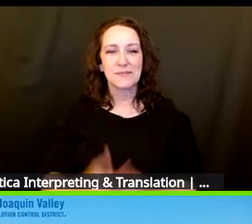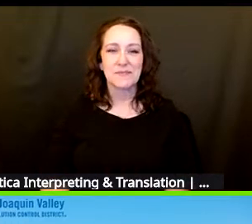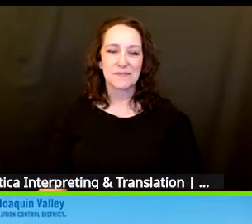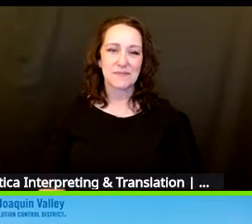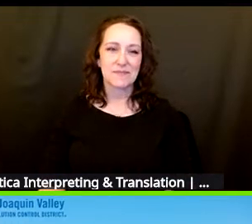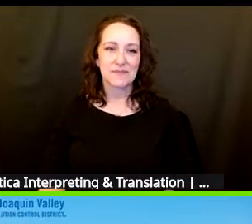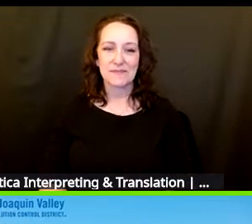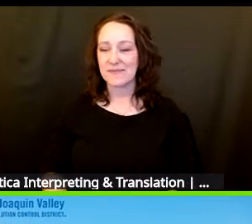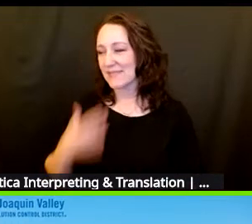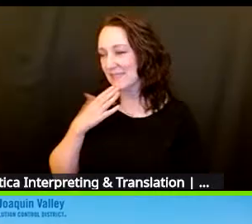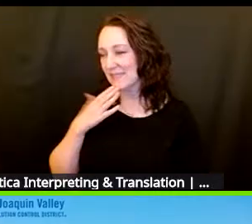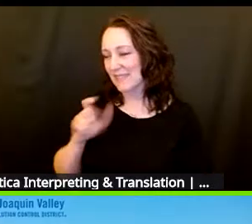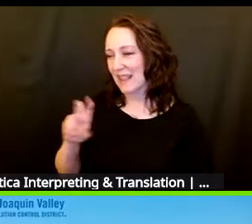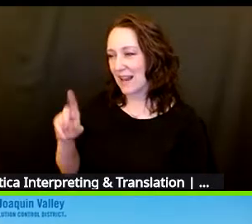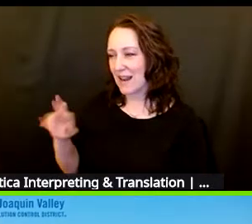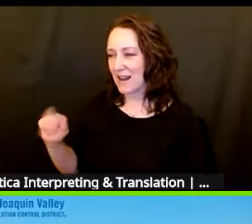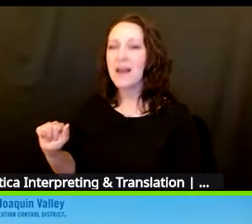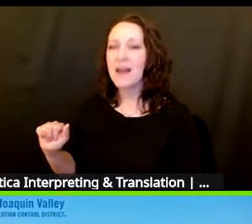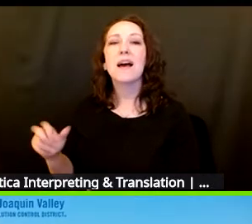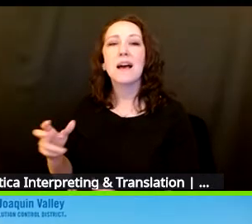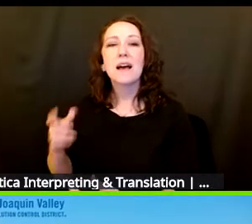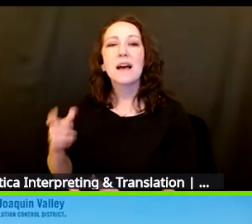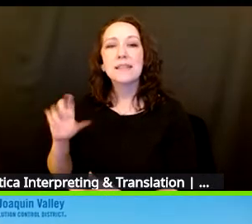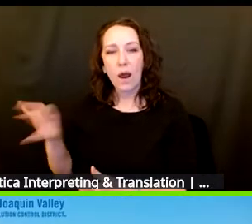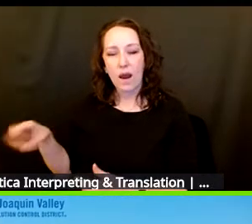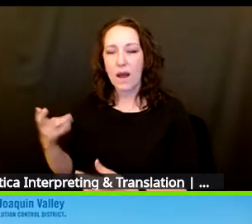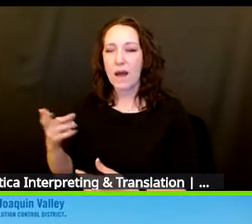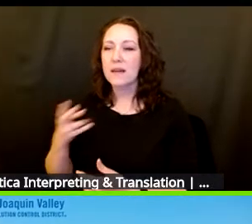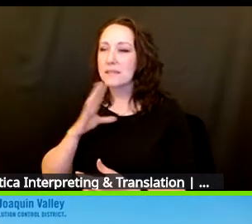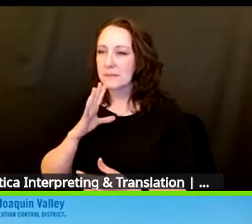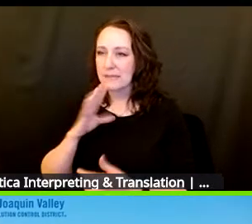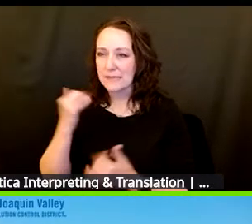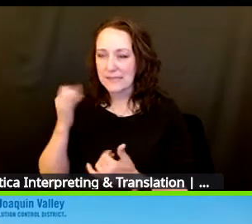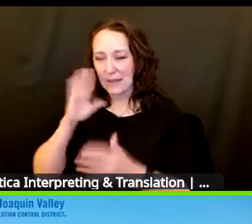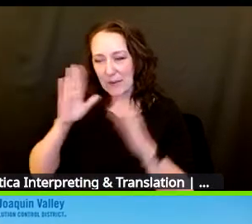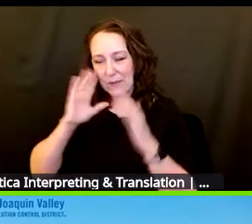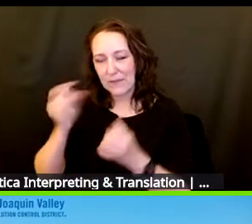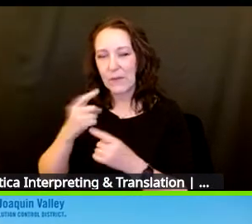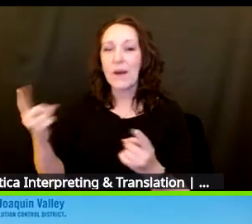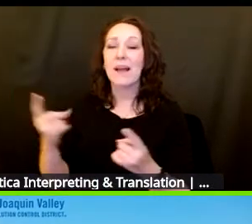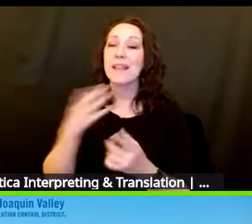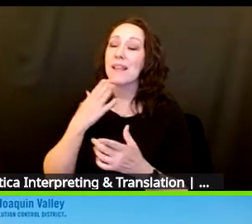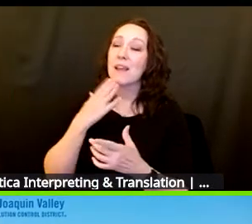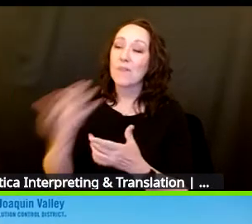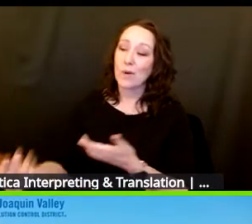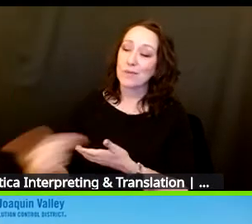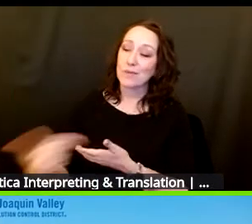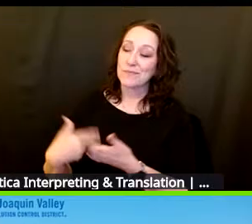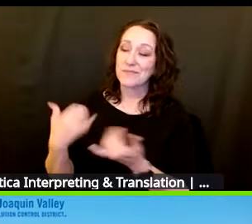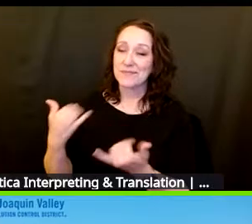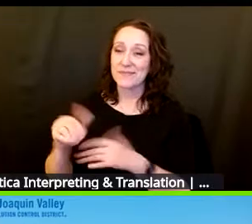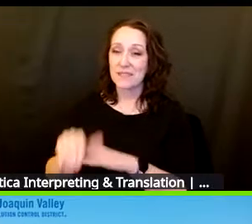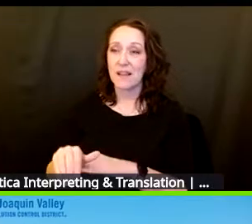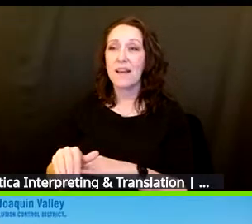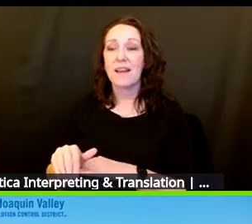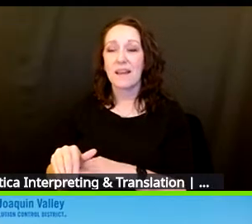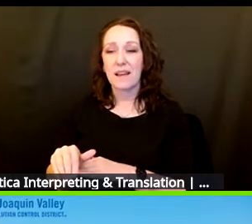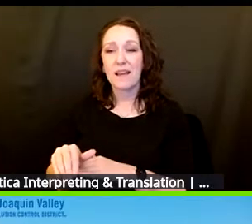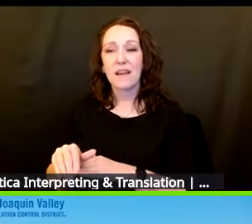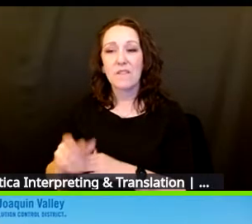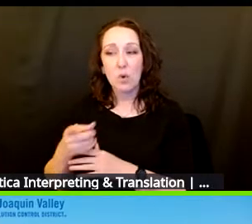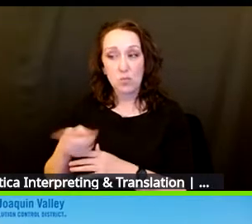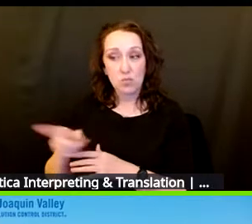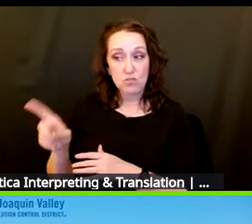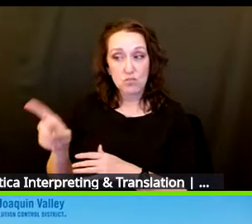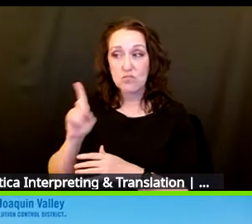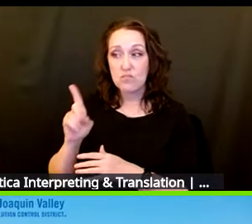Thank you, Laura. This is Sarah. Hello, everyone. Thank you so much for joining us tonight. For those of you